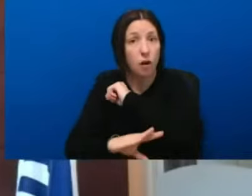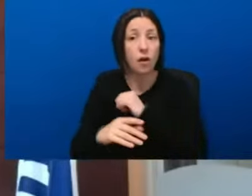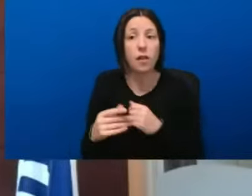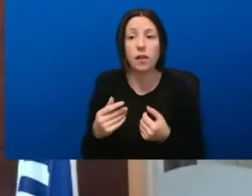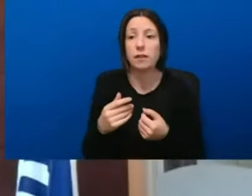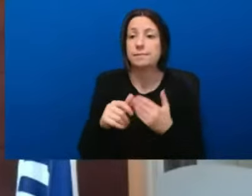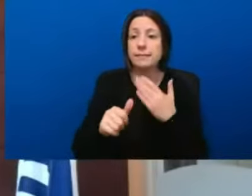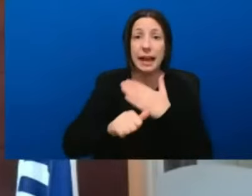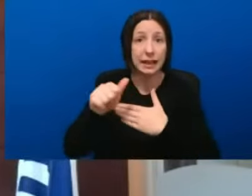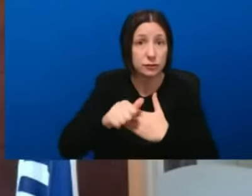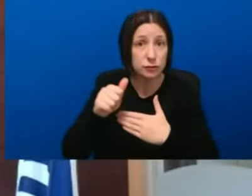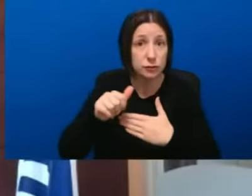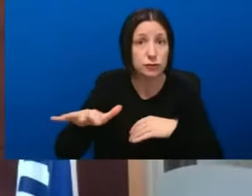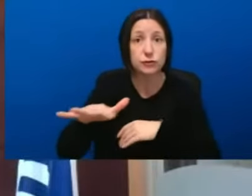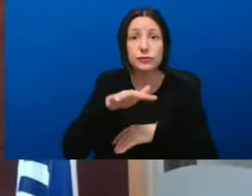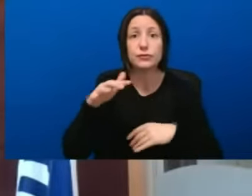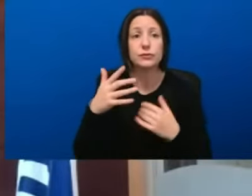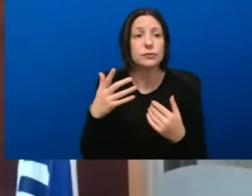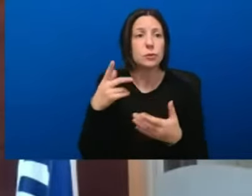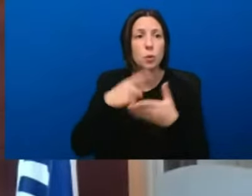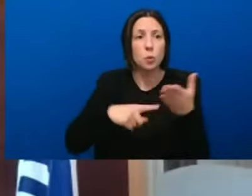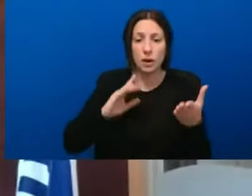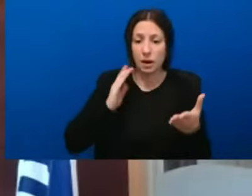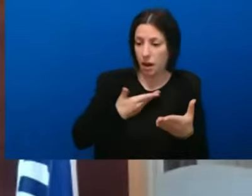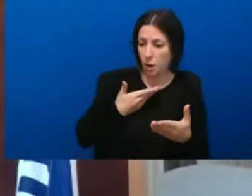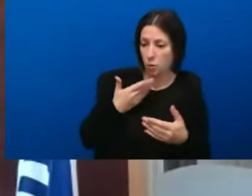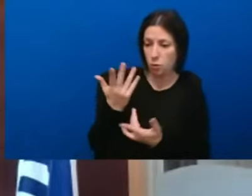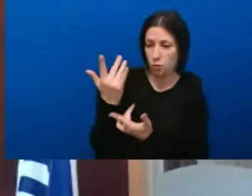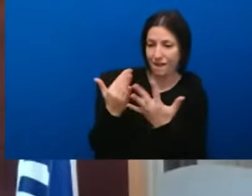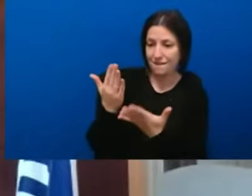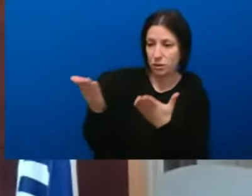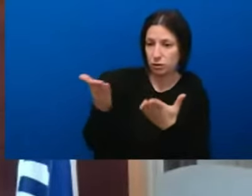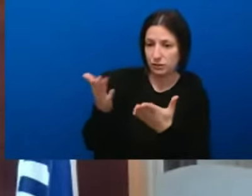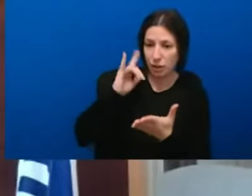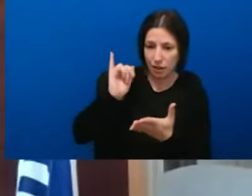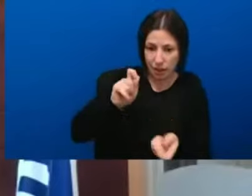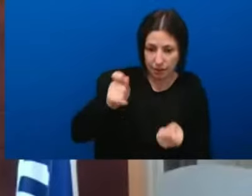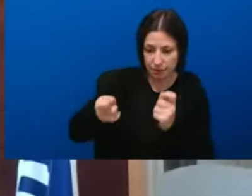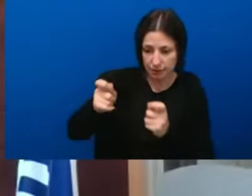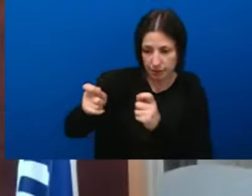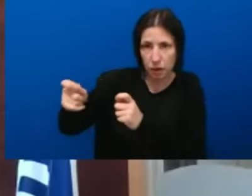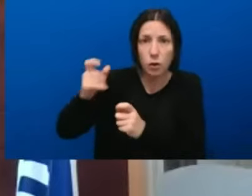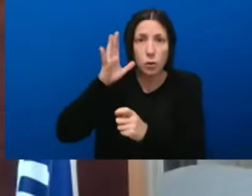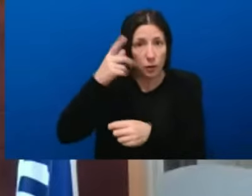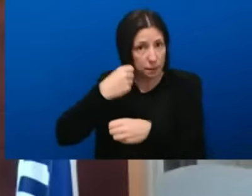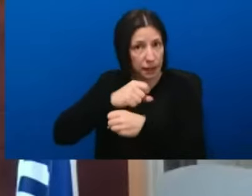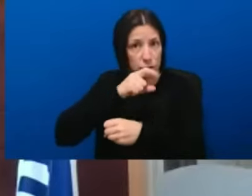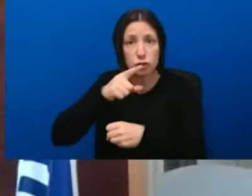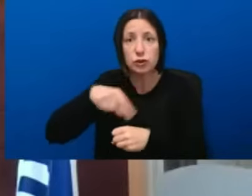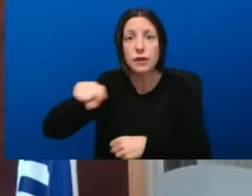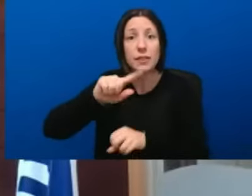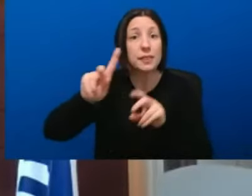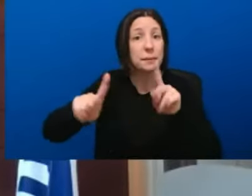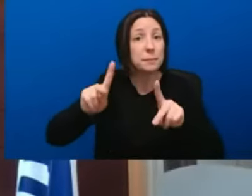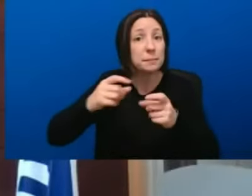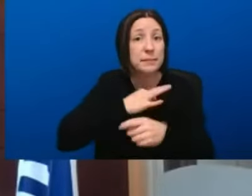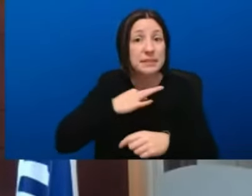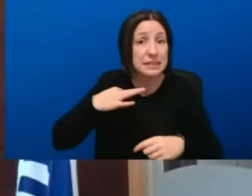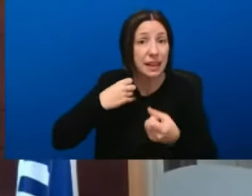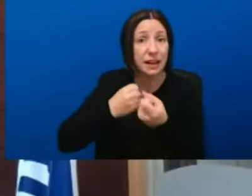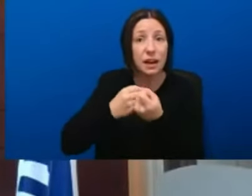fall and all hazards and the continuation of our evolution as a service, we will be, you know, making sure that our people are